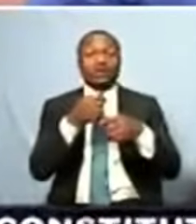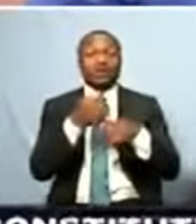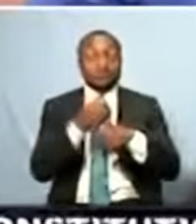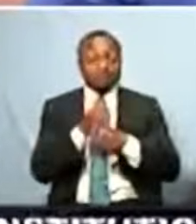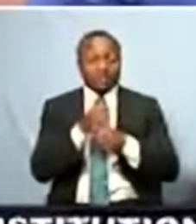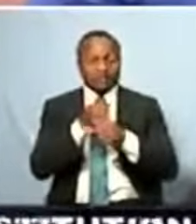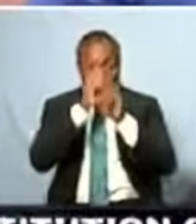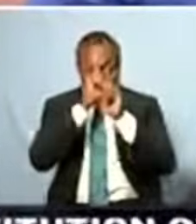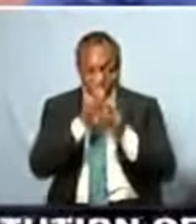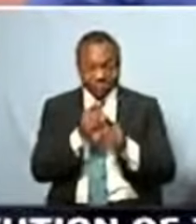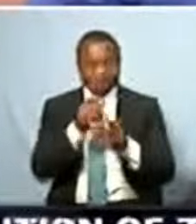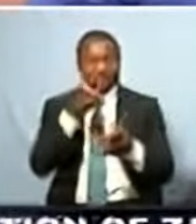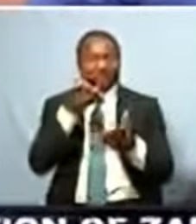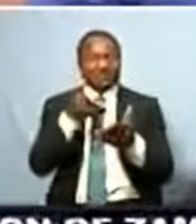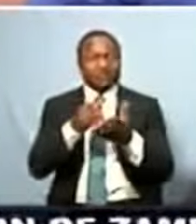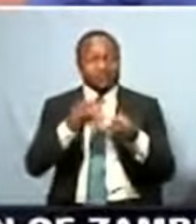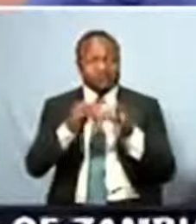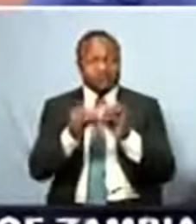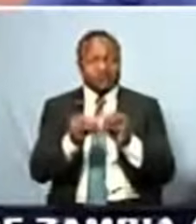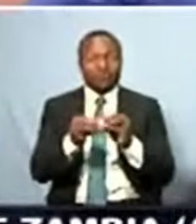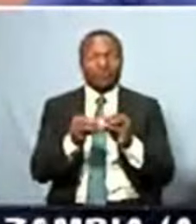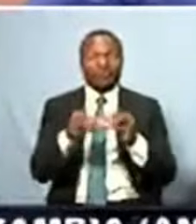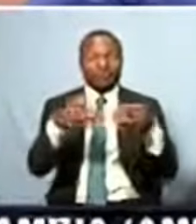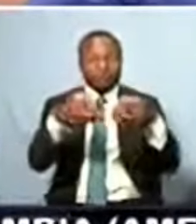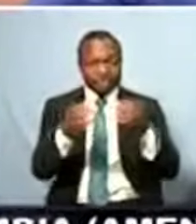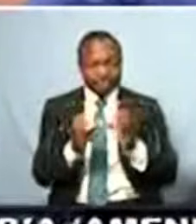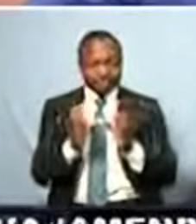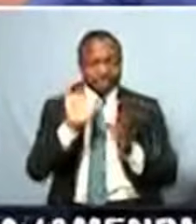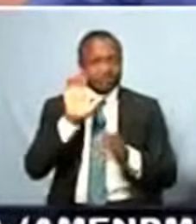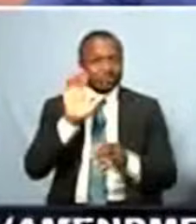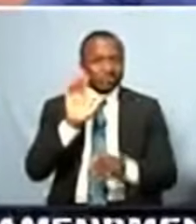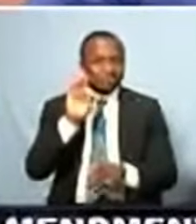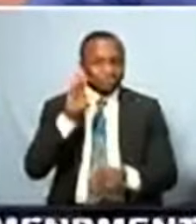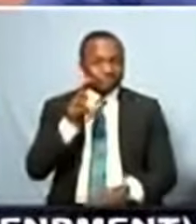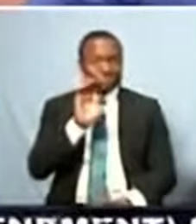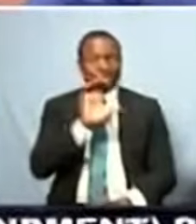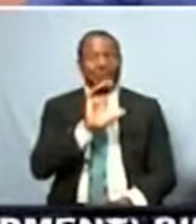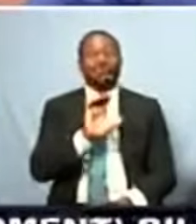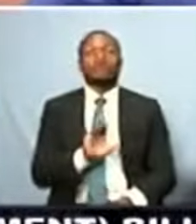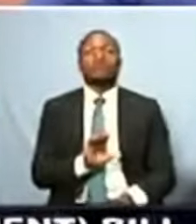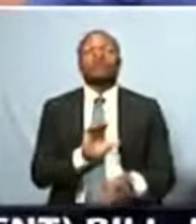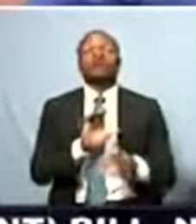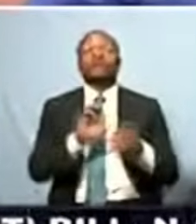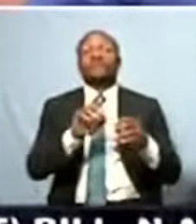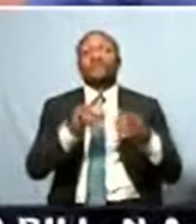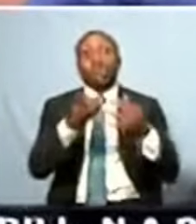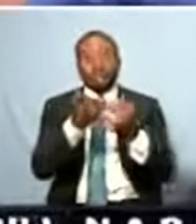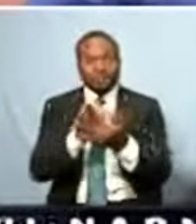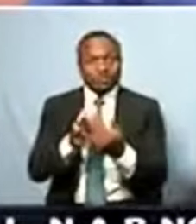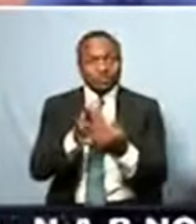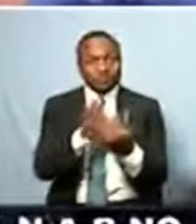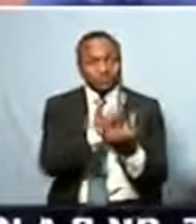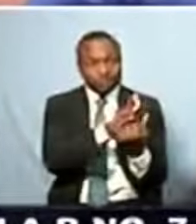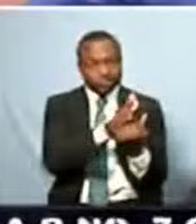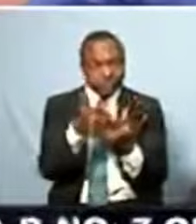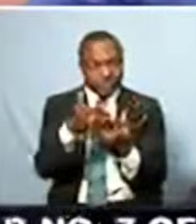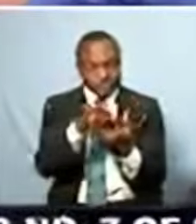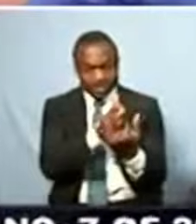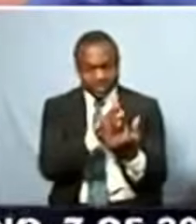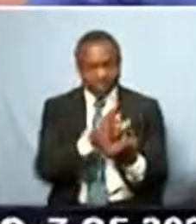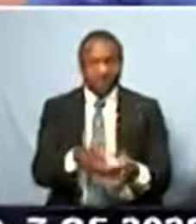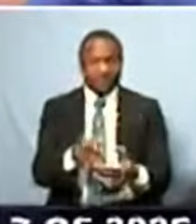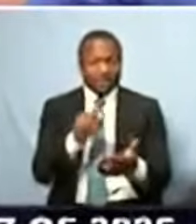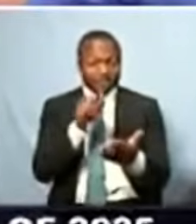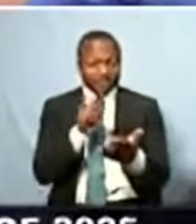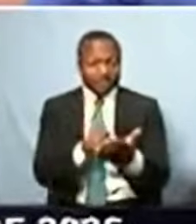of this number of constituencies which will be delimited came from. And then it's upon this